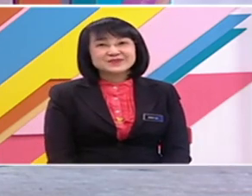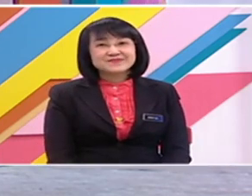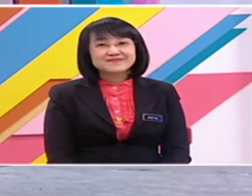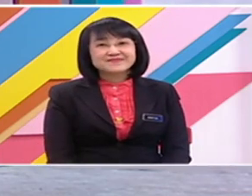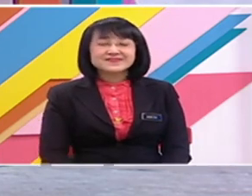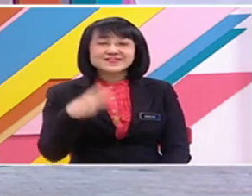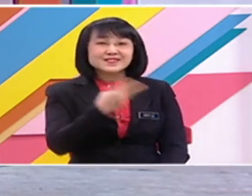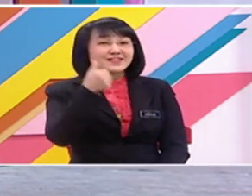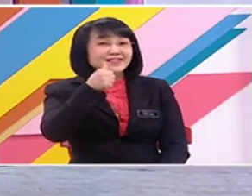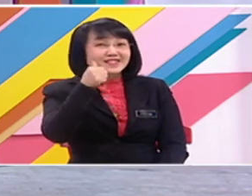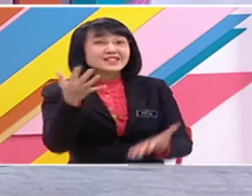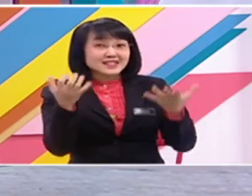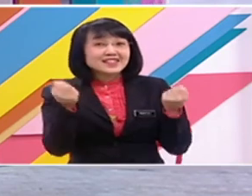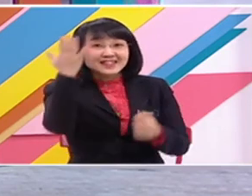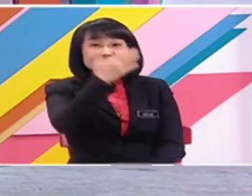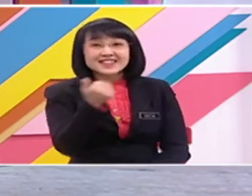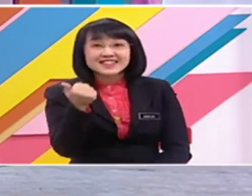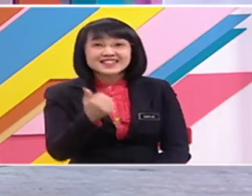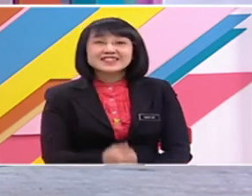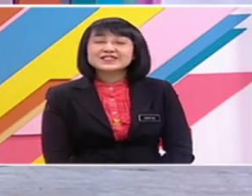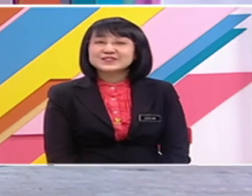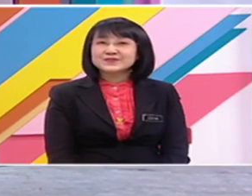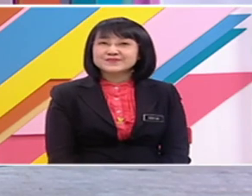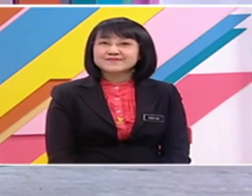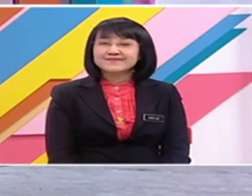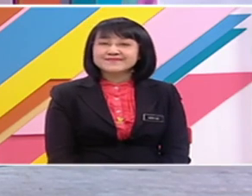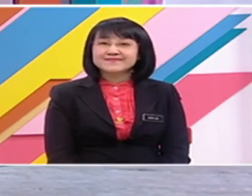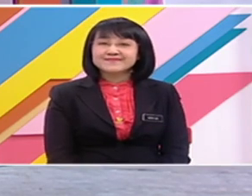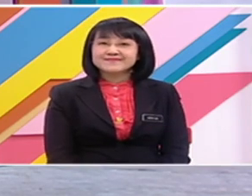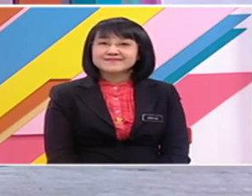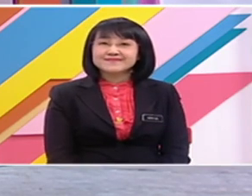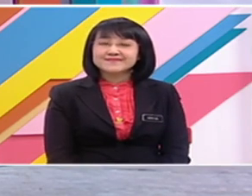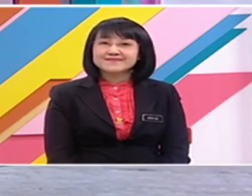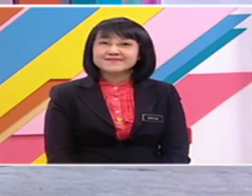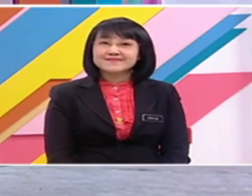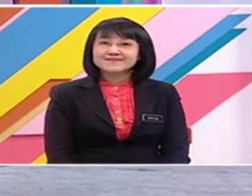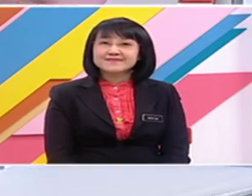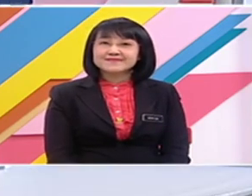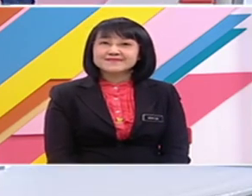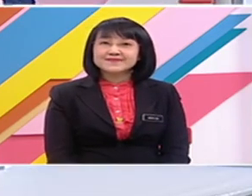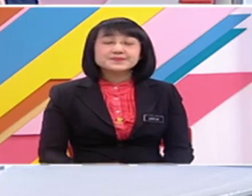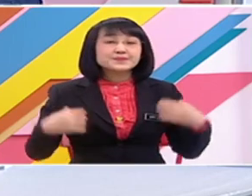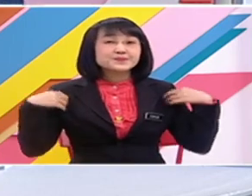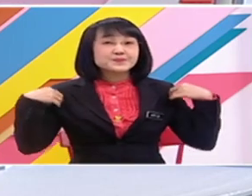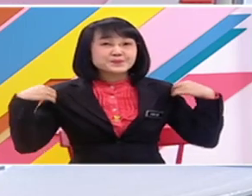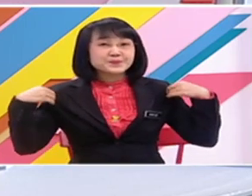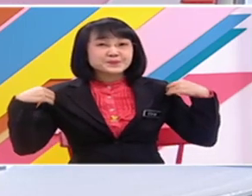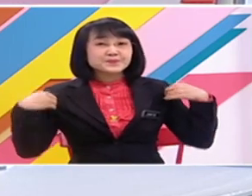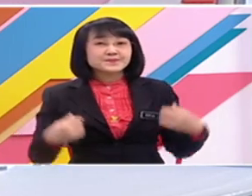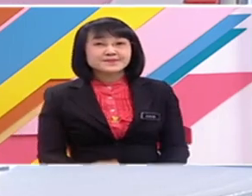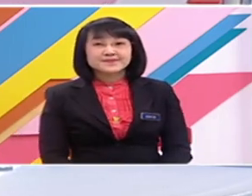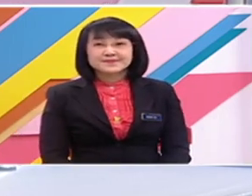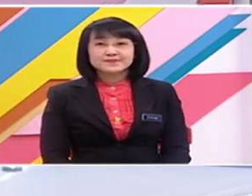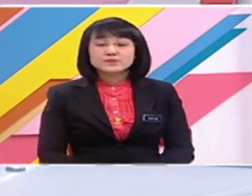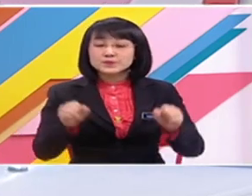right? We are okay. Girls, yeah. I want to add some more, okay? Okay, sure. Okay, clothing is actually, we can use